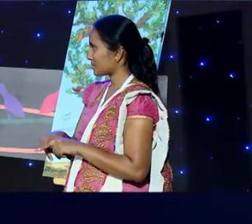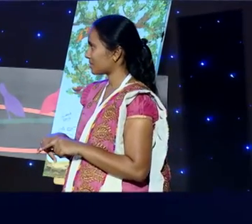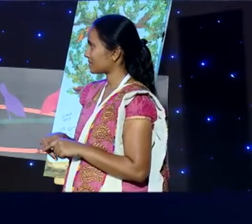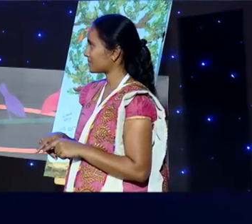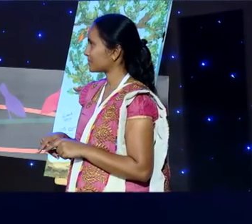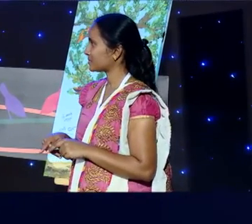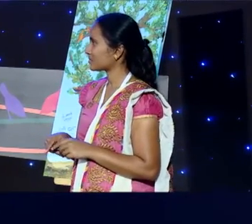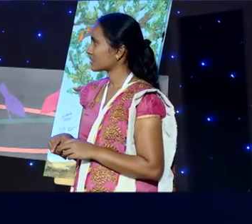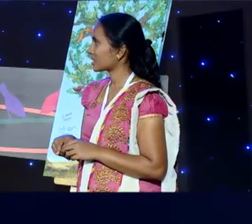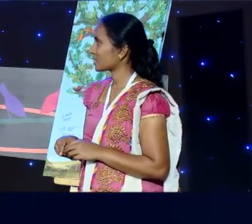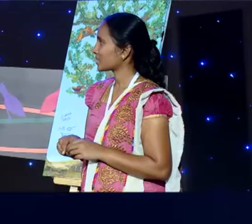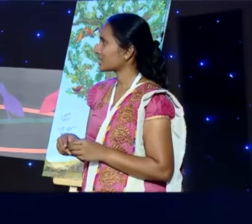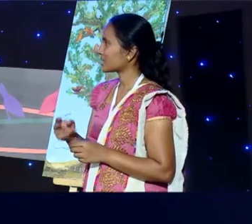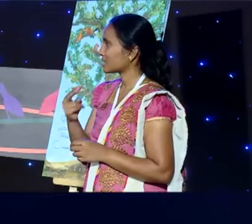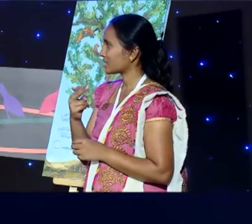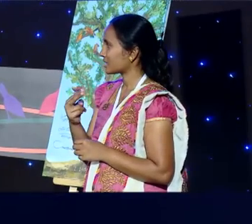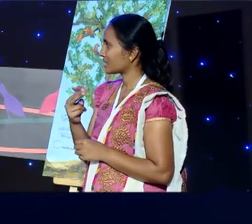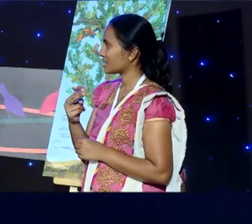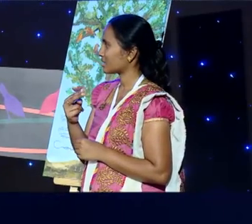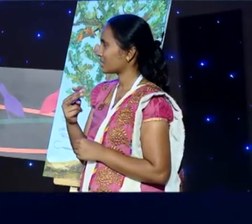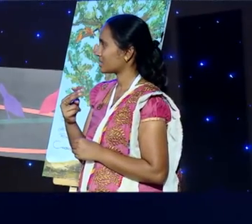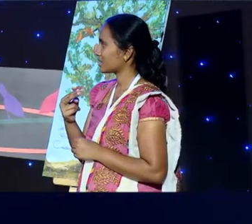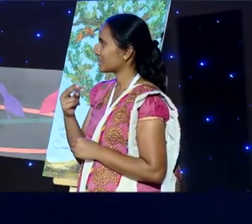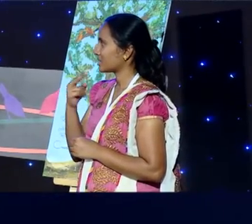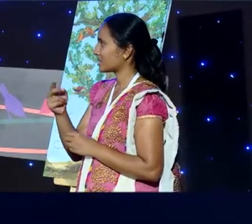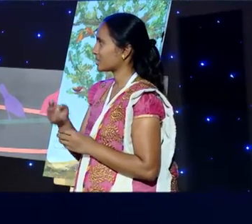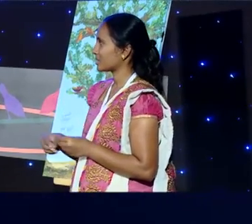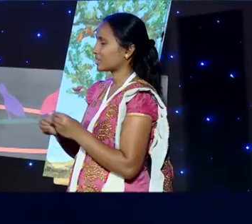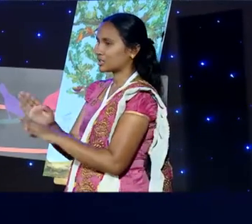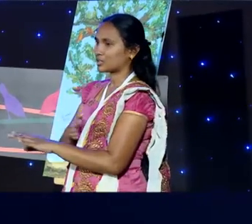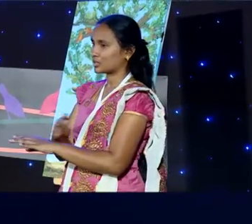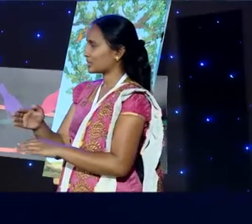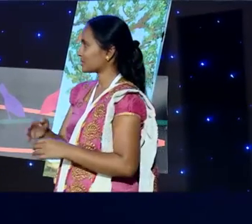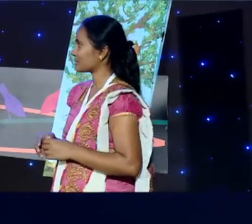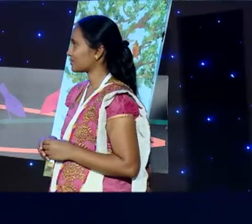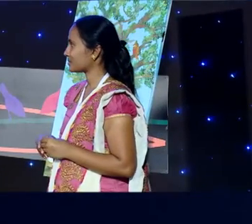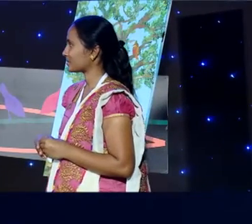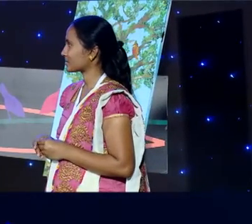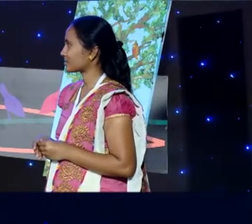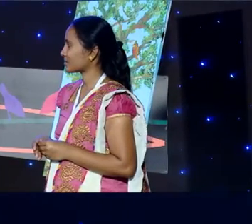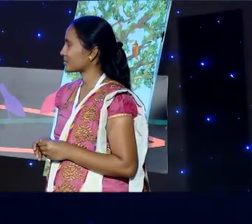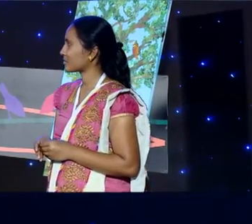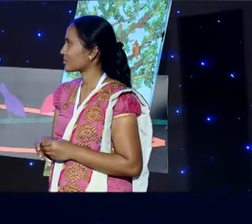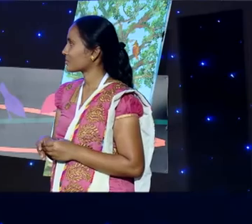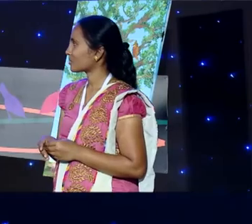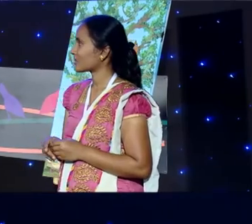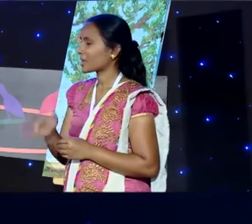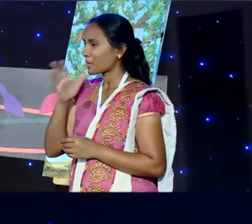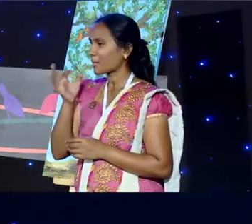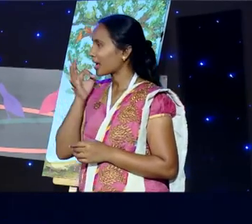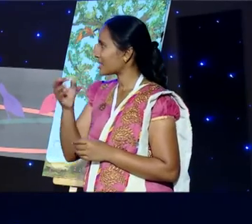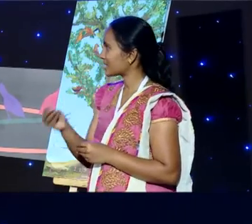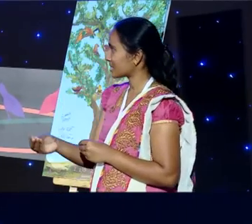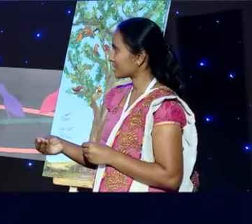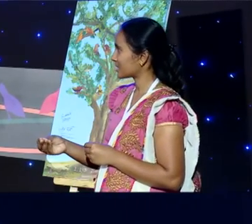for the first time, is sitting with her young son. The young son has brought a piggy bank. The mom wants him to